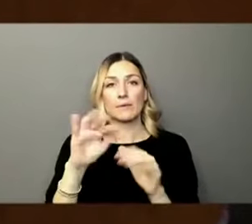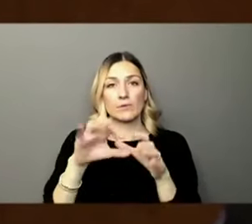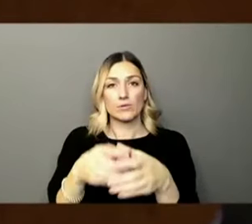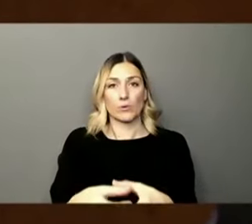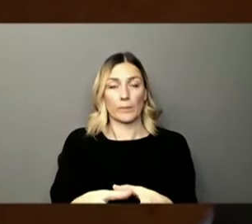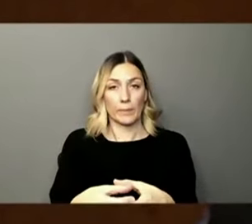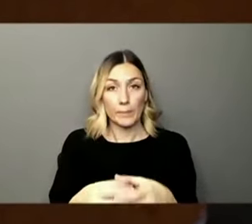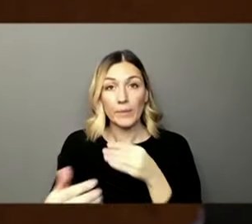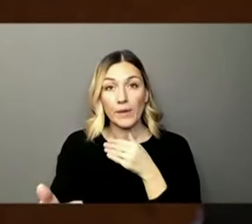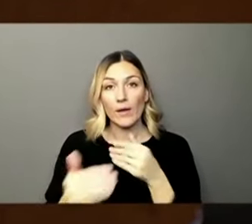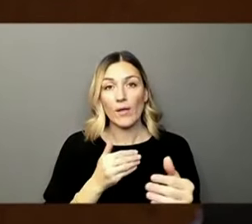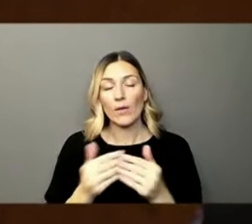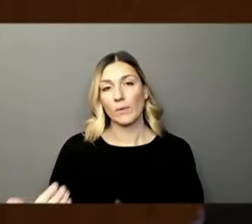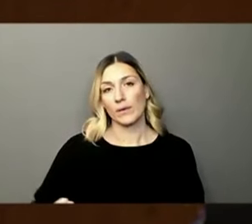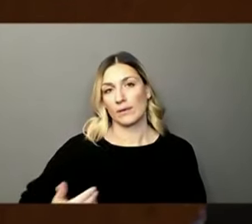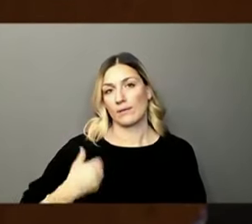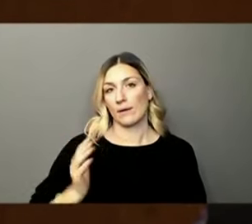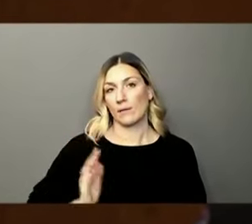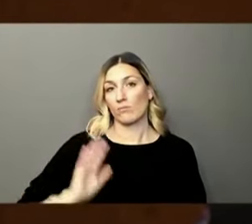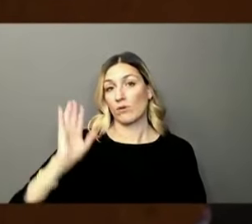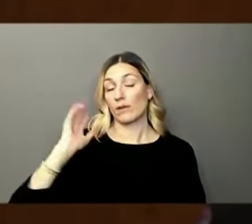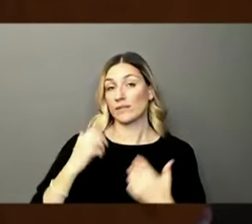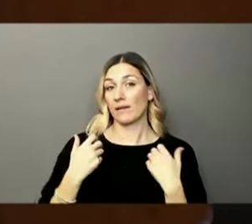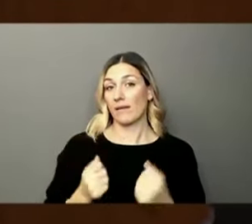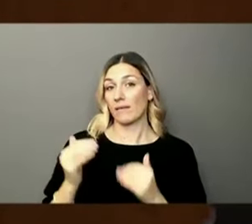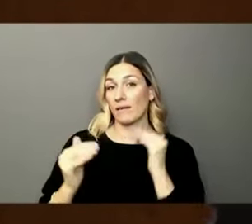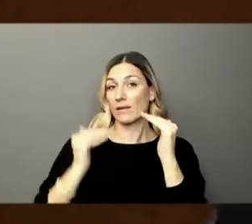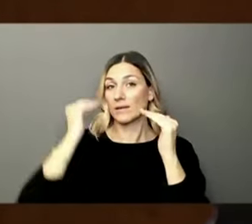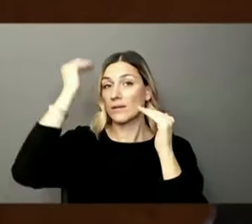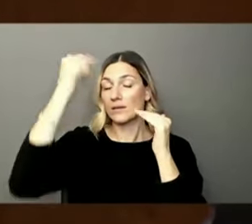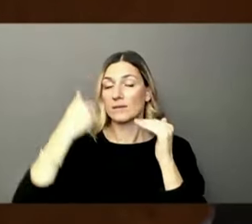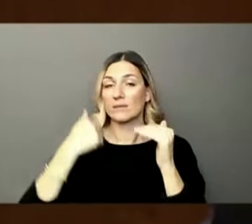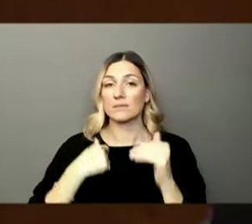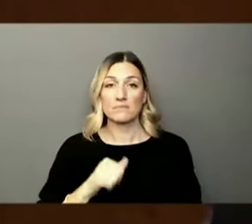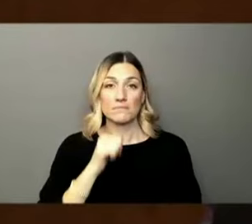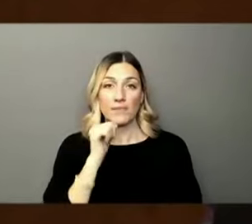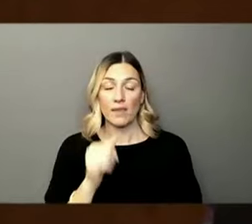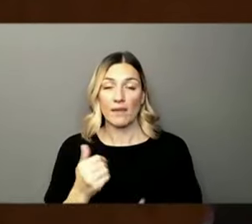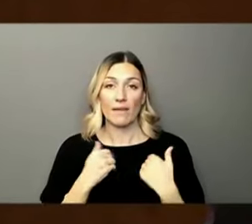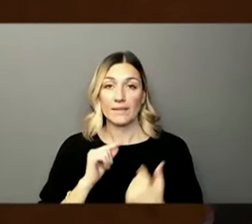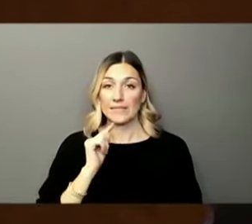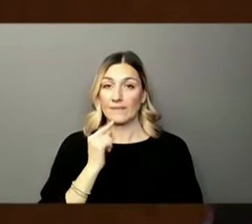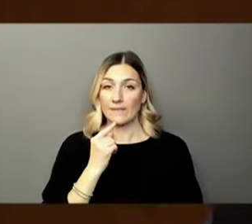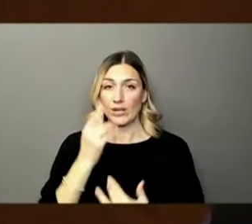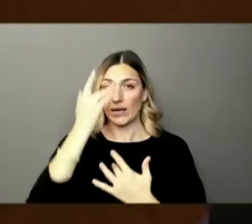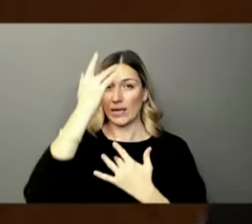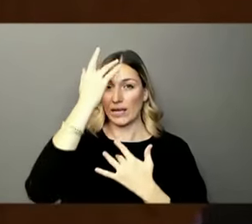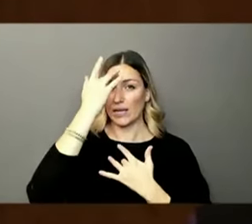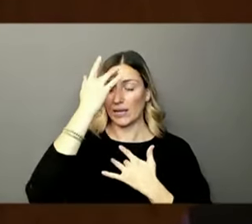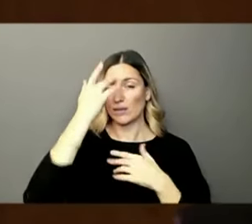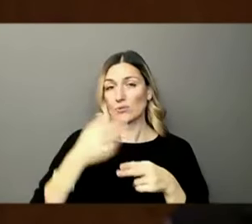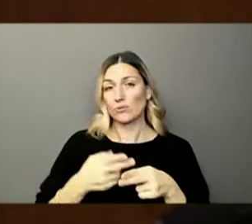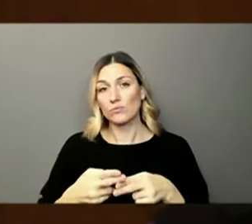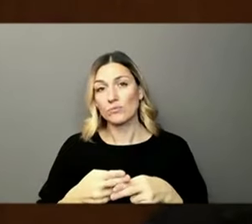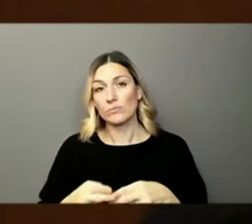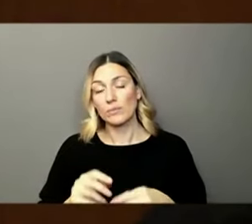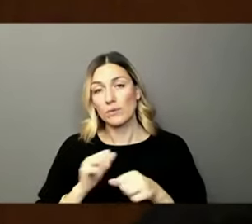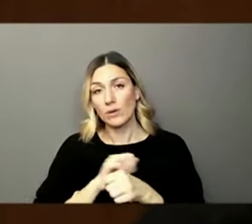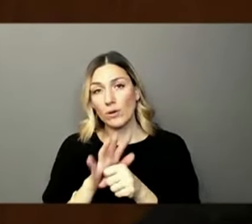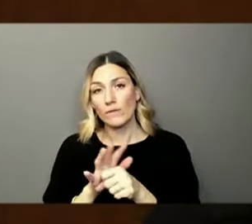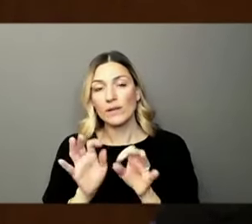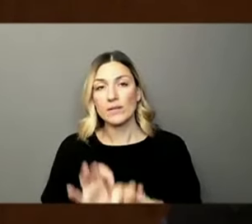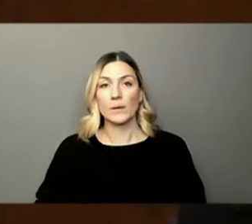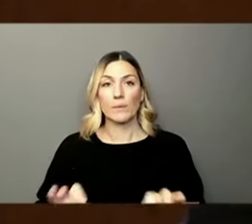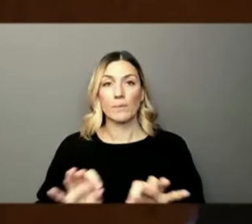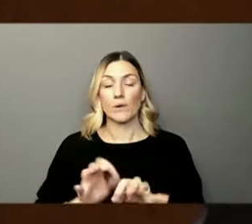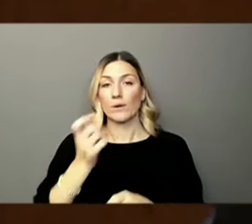Although young, previously healthy adults have largely been spared from severe illness in the setting of acute COVID, it's important to highlight that long